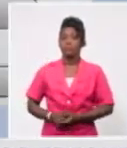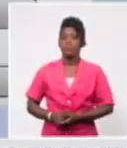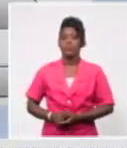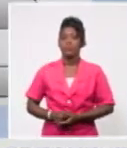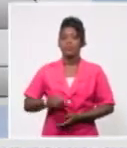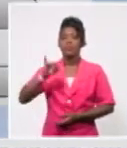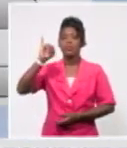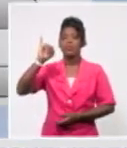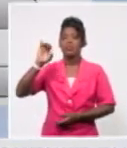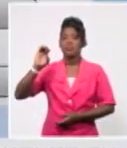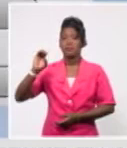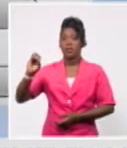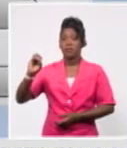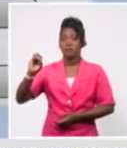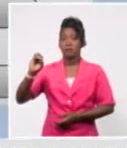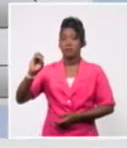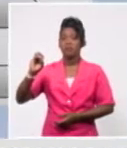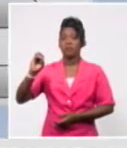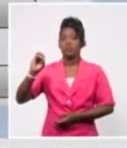Of the